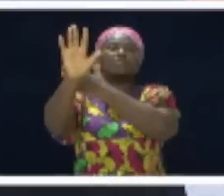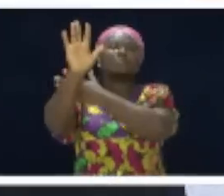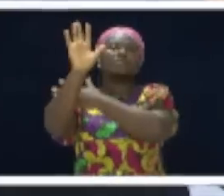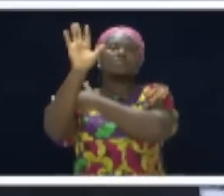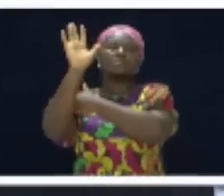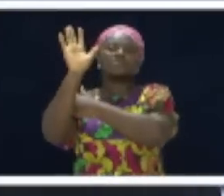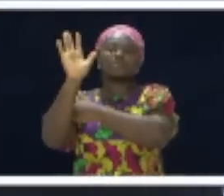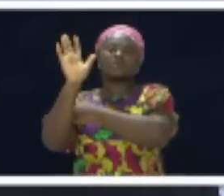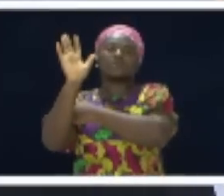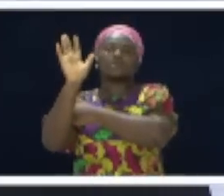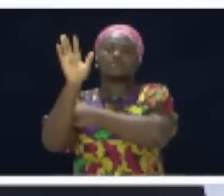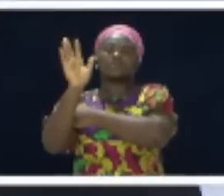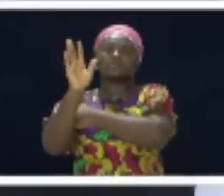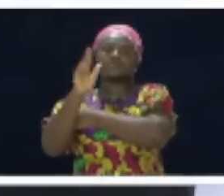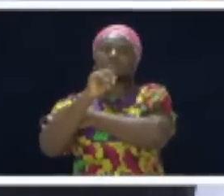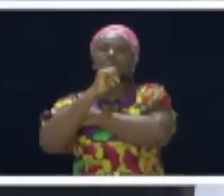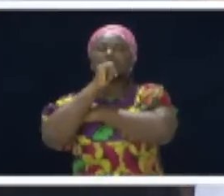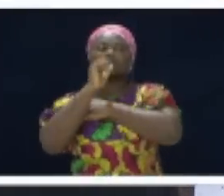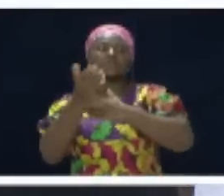invisible God,